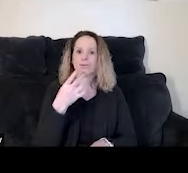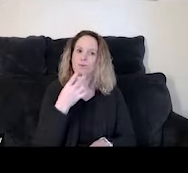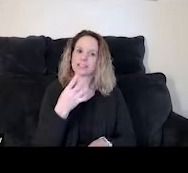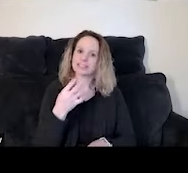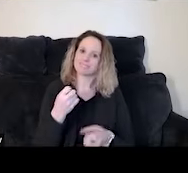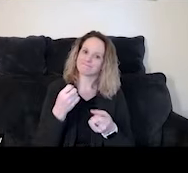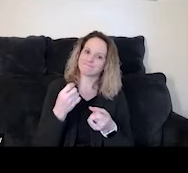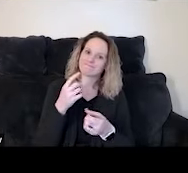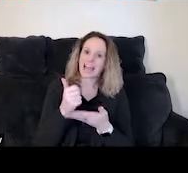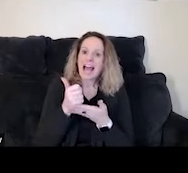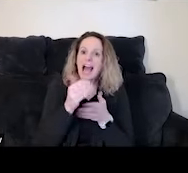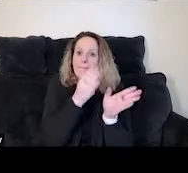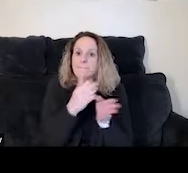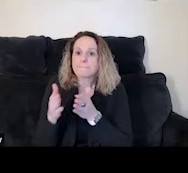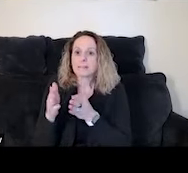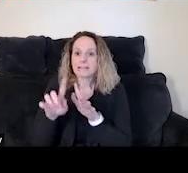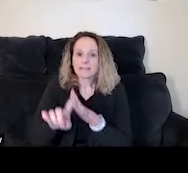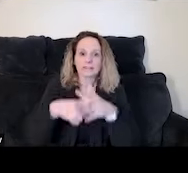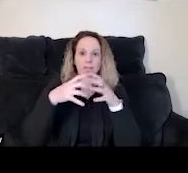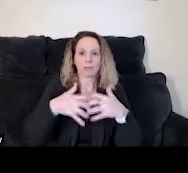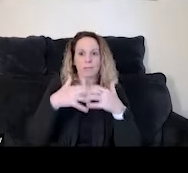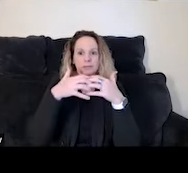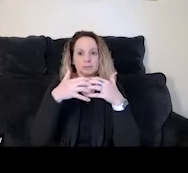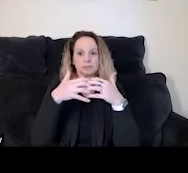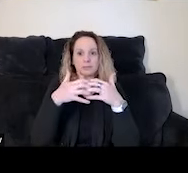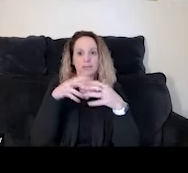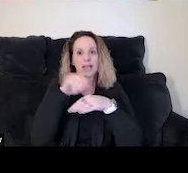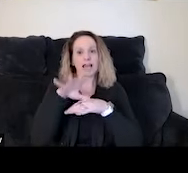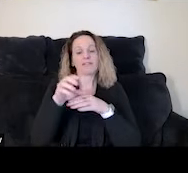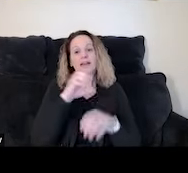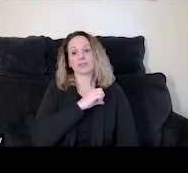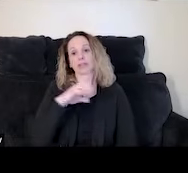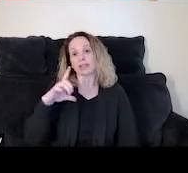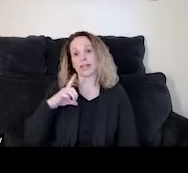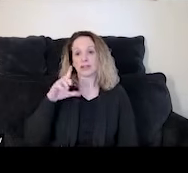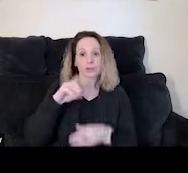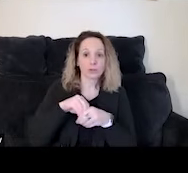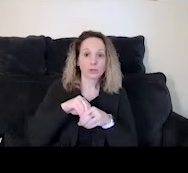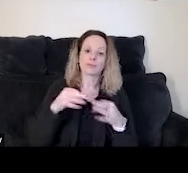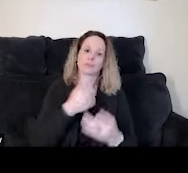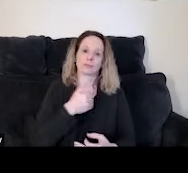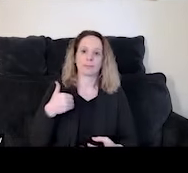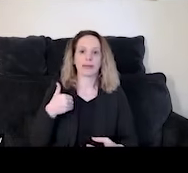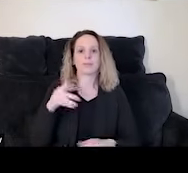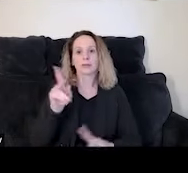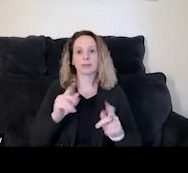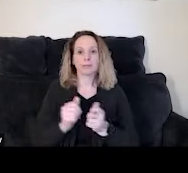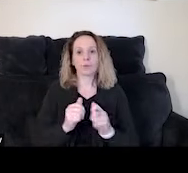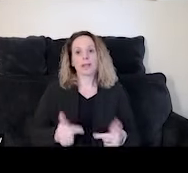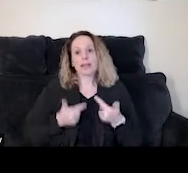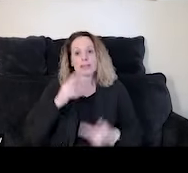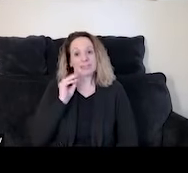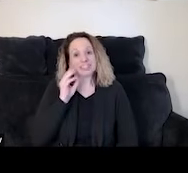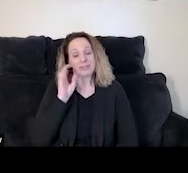helping us plan and implement. So the advisory councils include family members, include people with lived experience